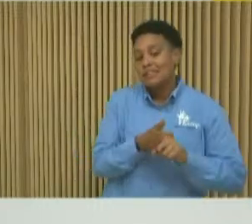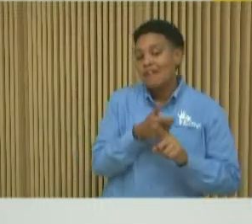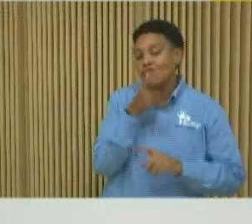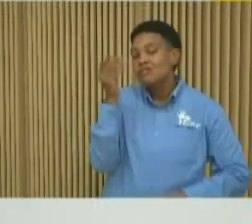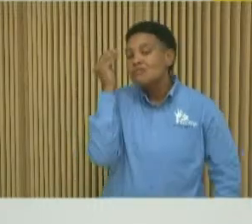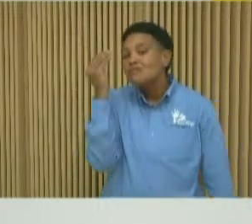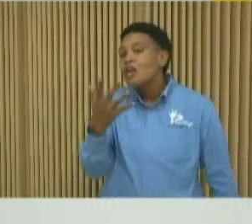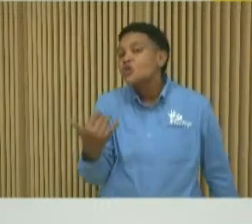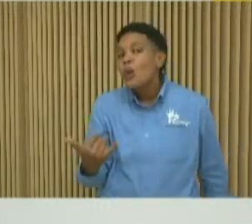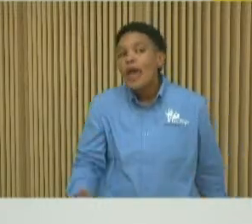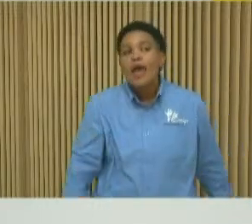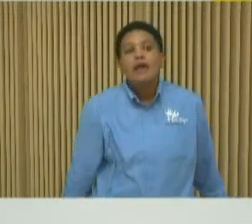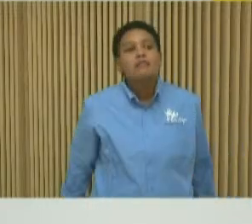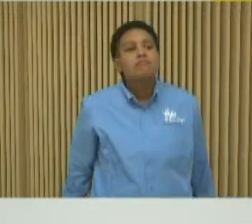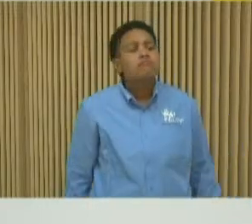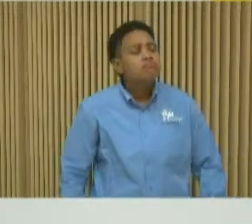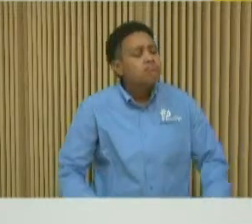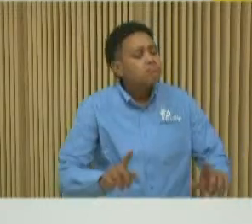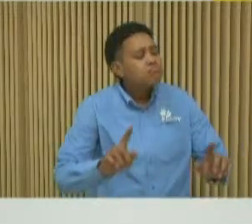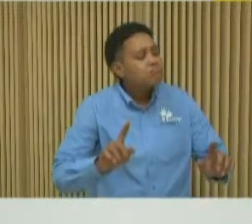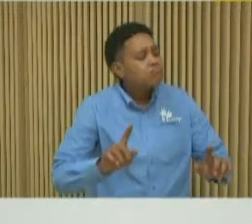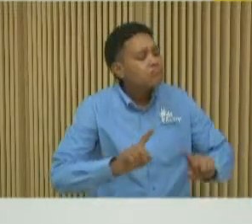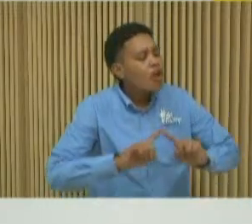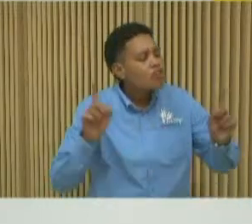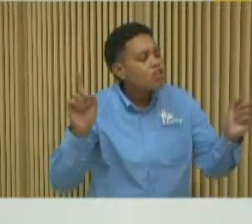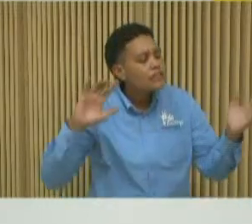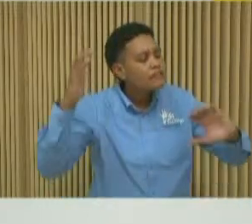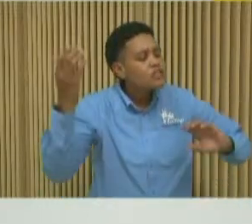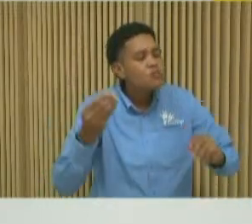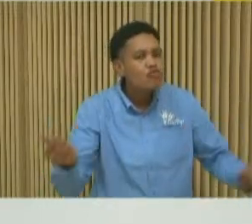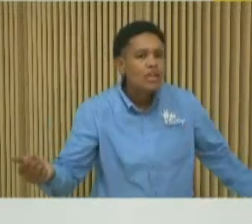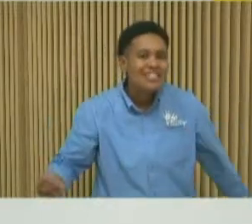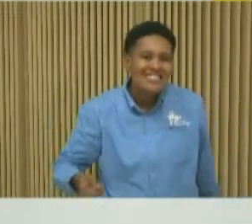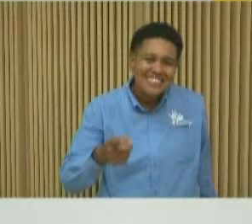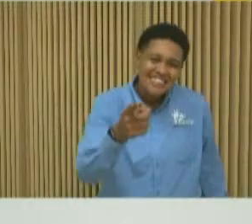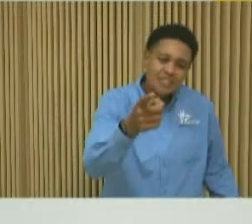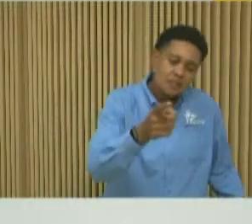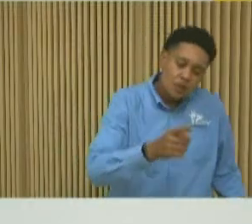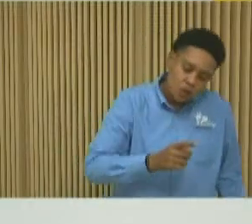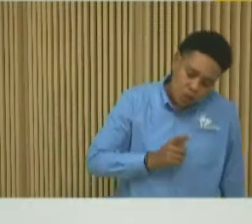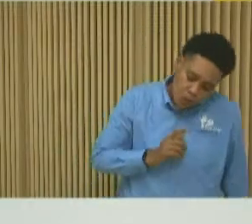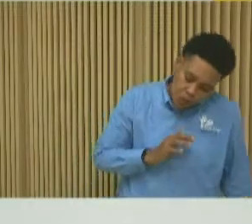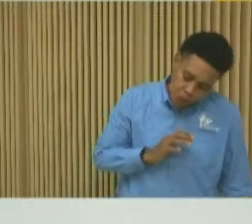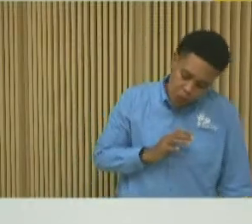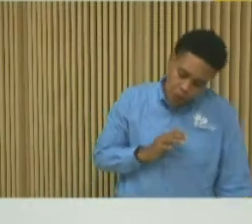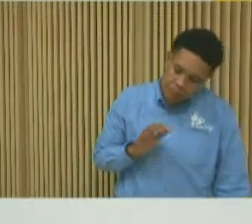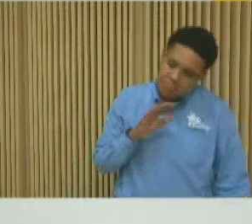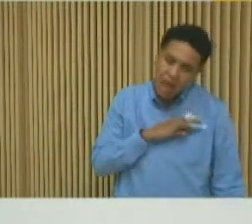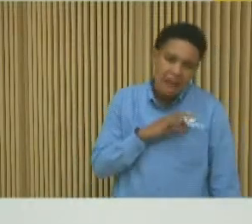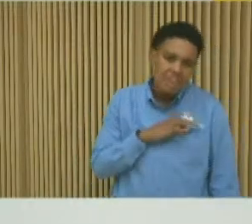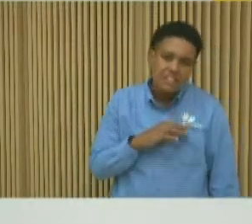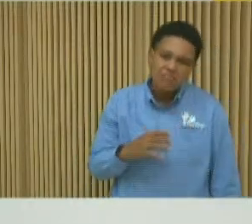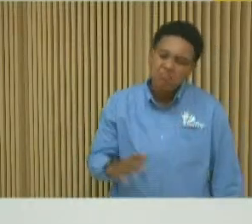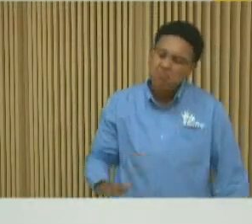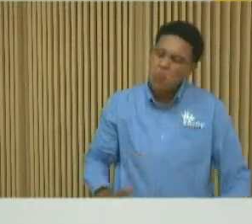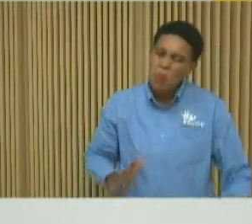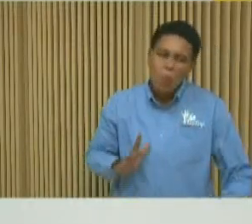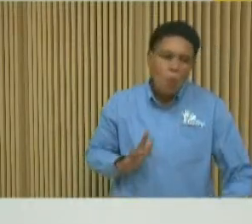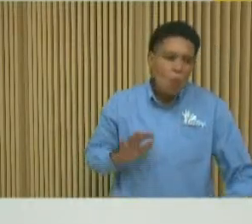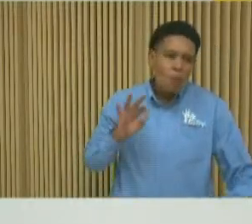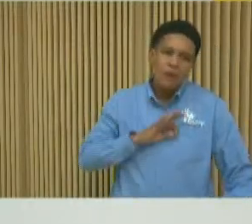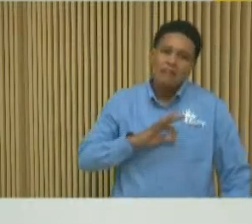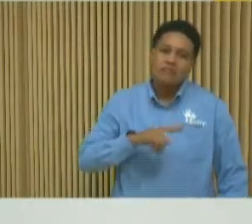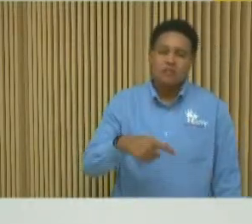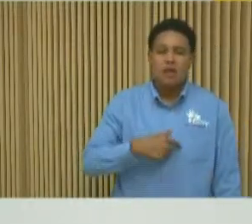today. Alternative dispute resolutions have great benefits, profound benefits, and I will encourage